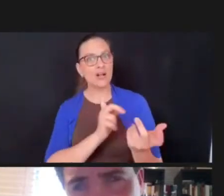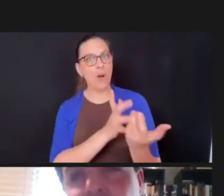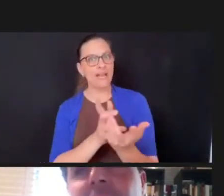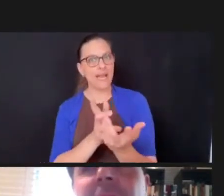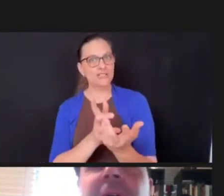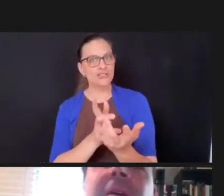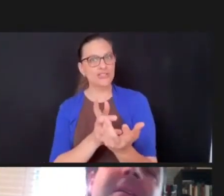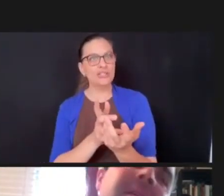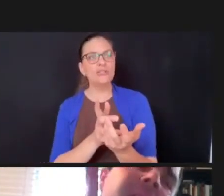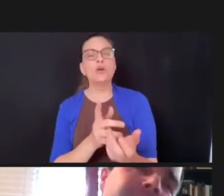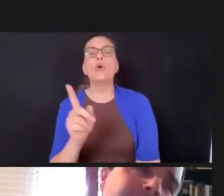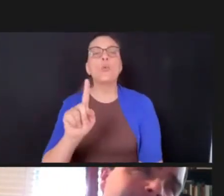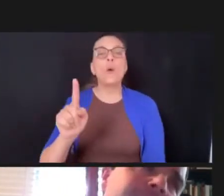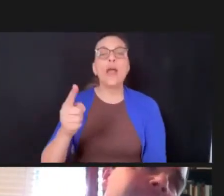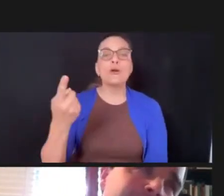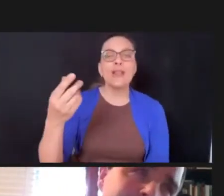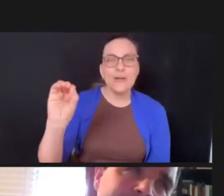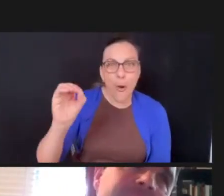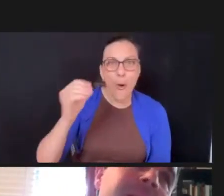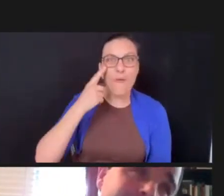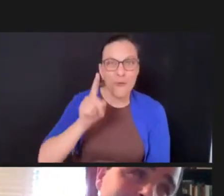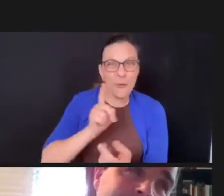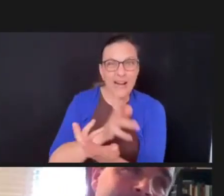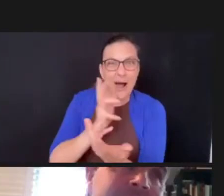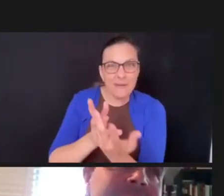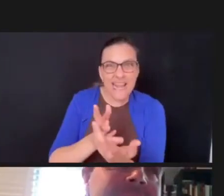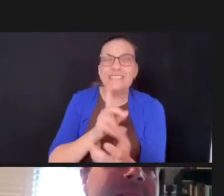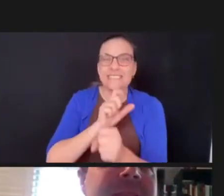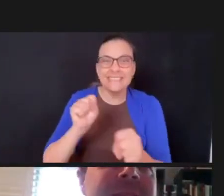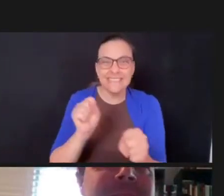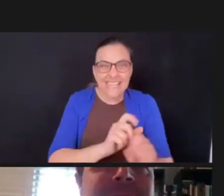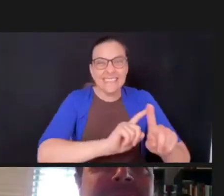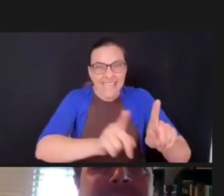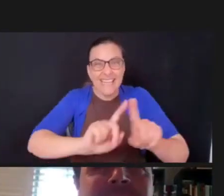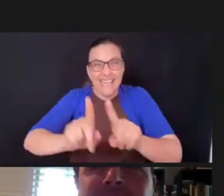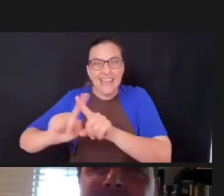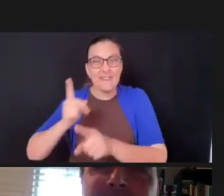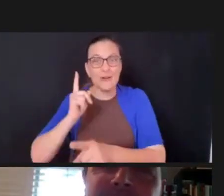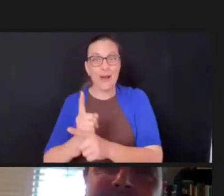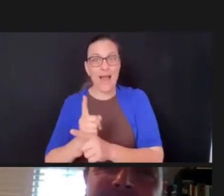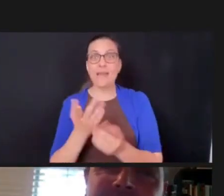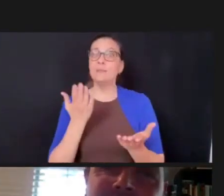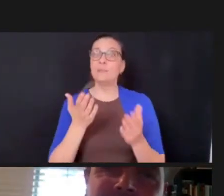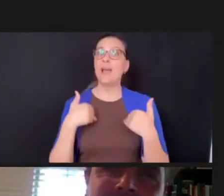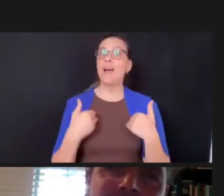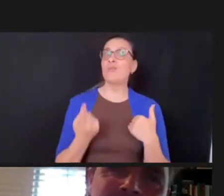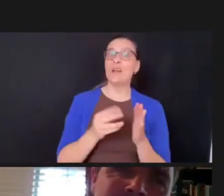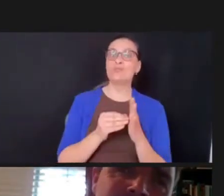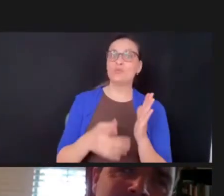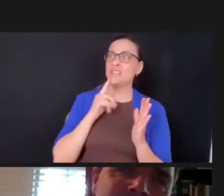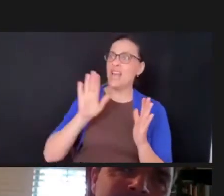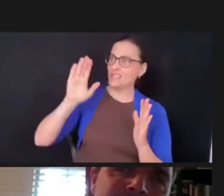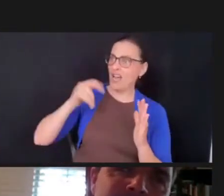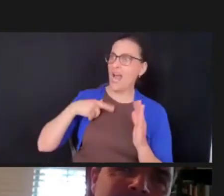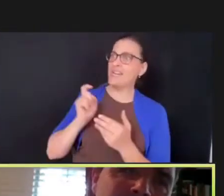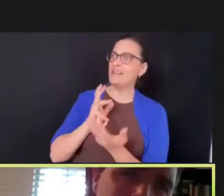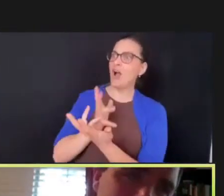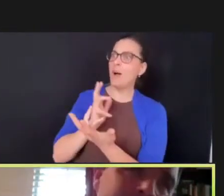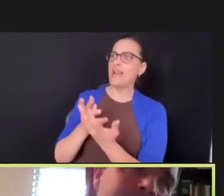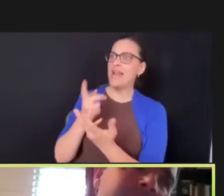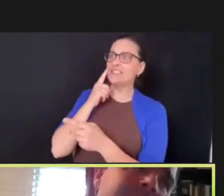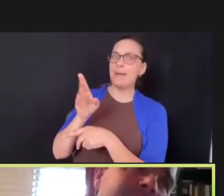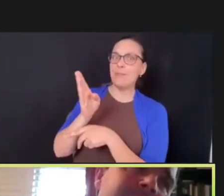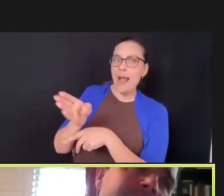they go for those accommodations is very different, right? You can have a student that says, I need accommodations in Blackboard for